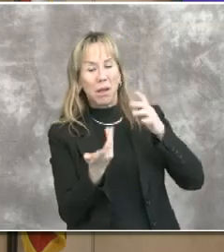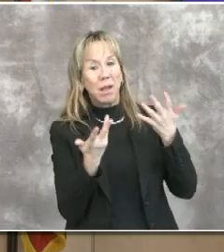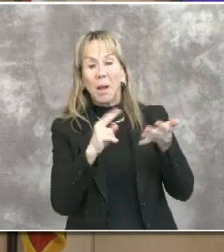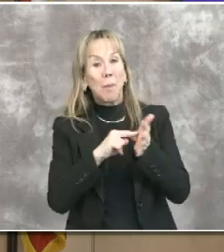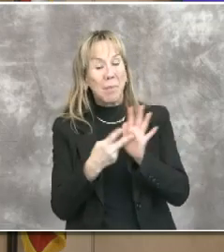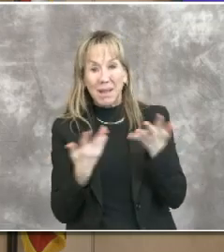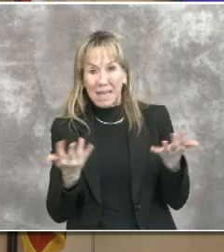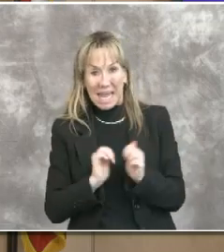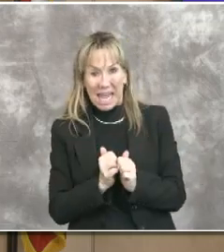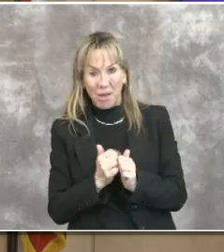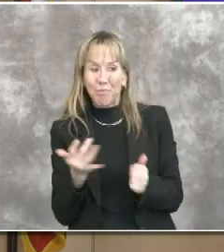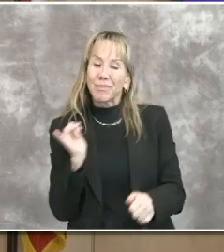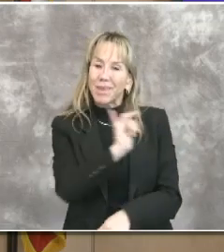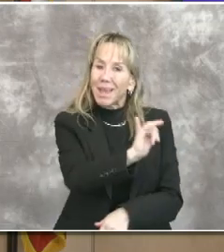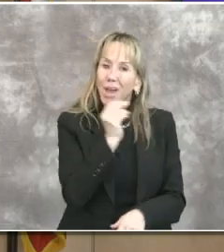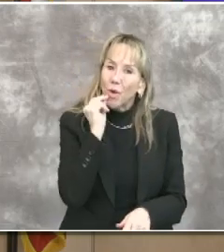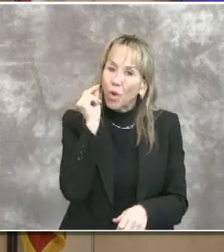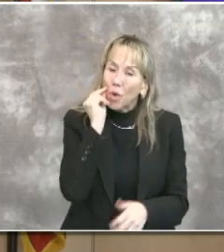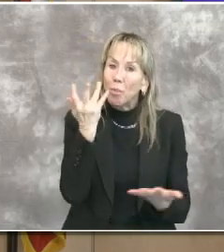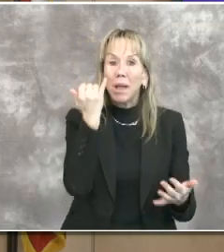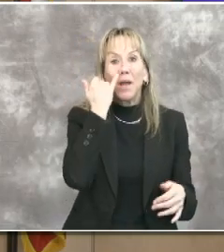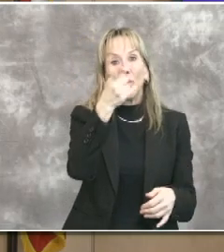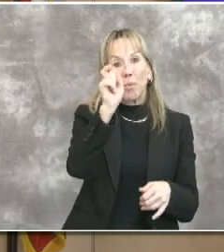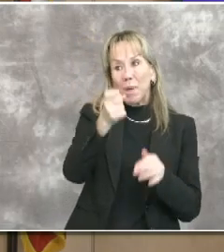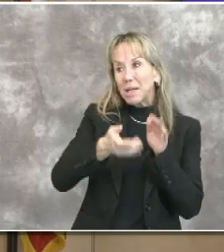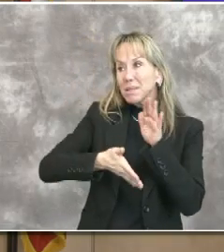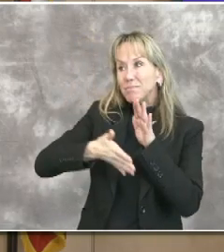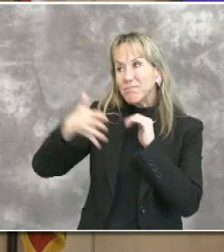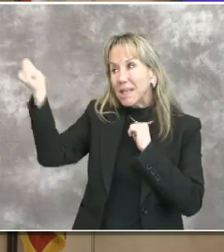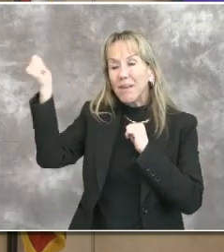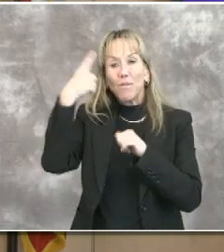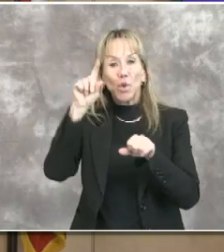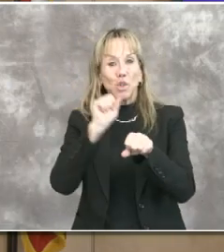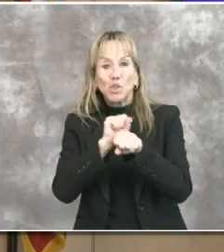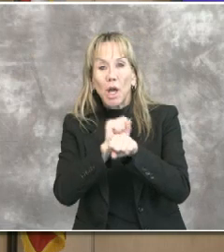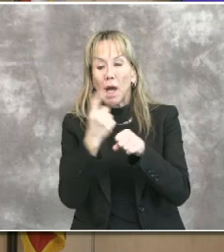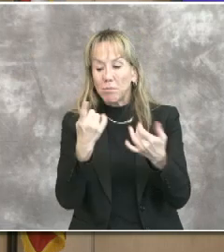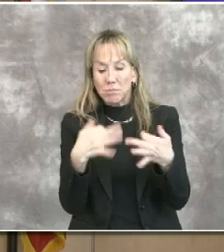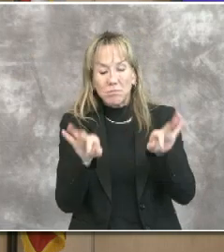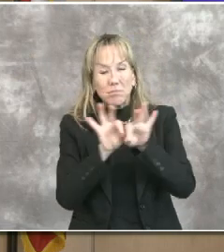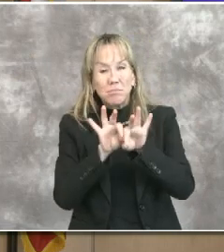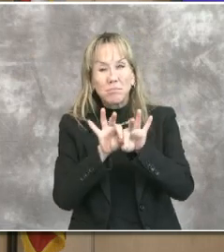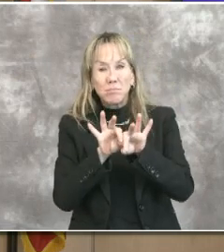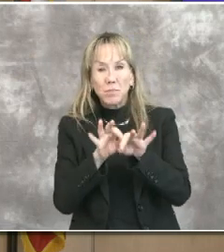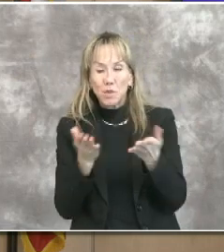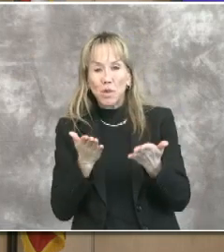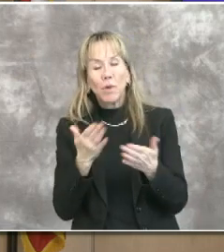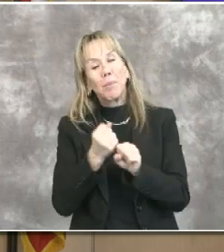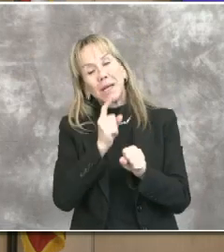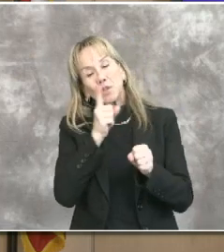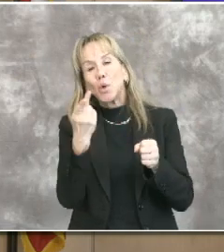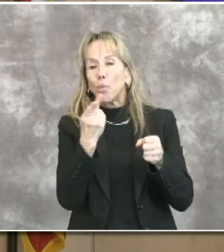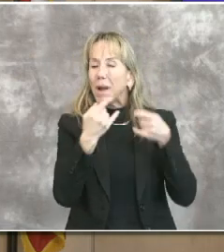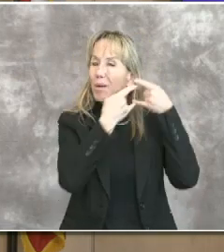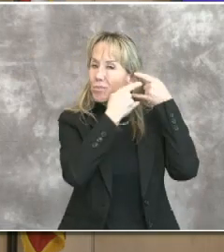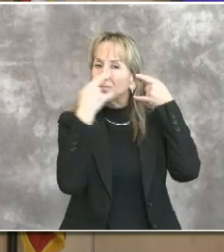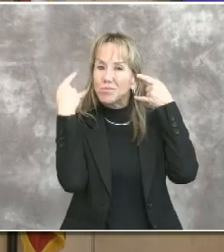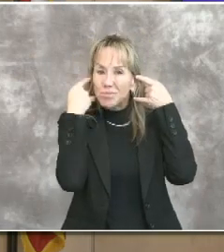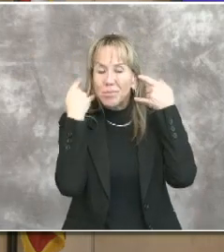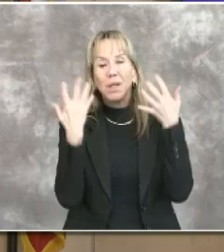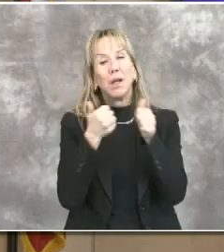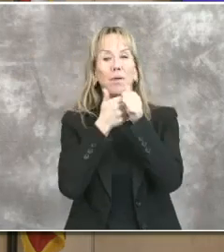home. If you leave for an essential job or you leave for an essential service, ensure a face covering. Please adhere to the